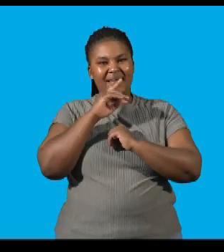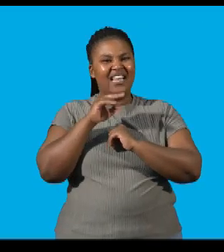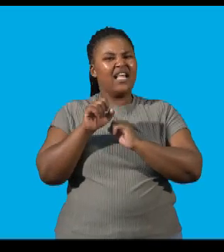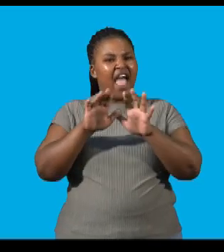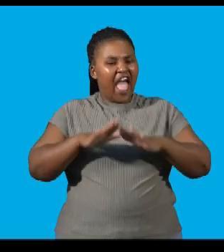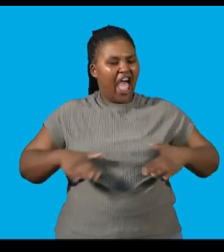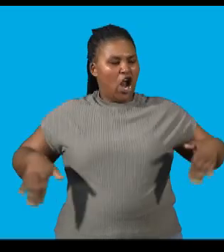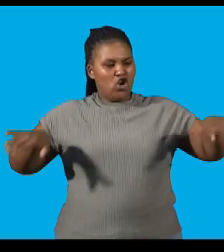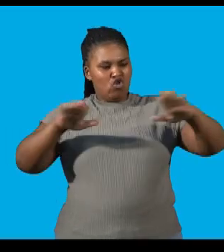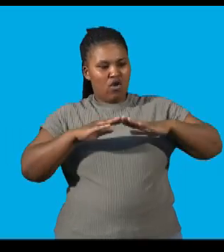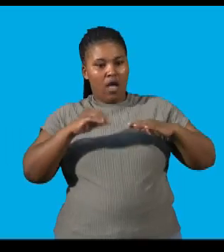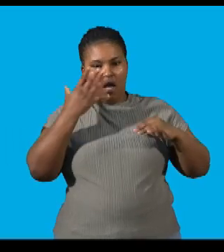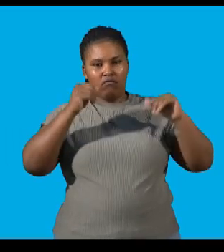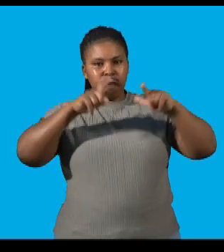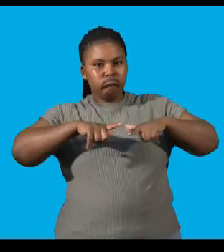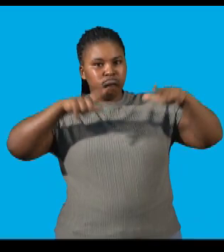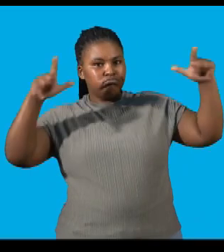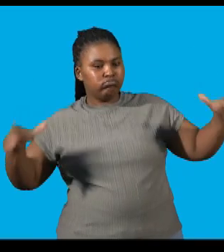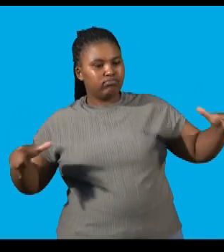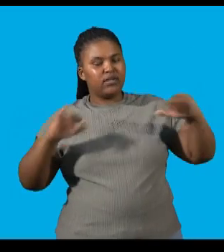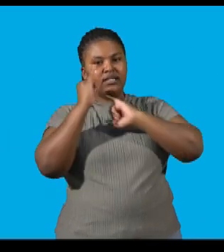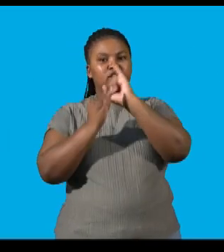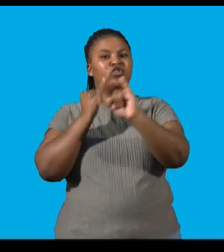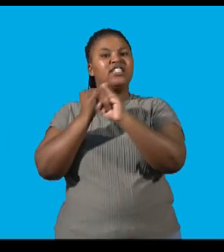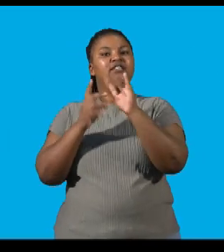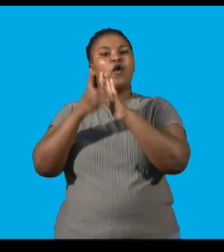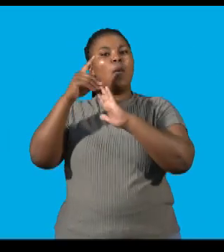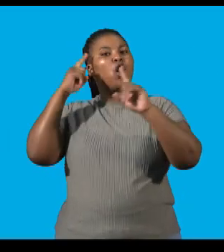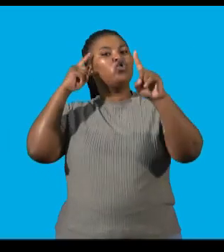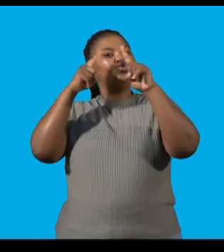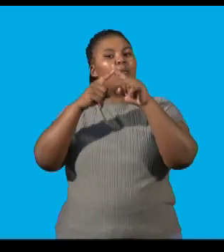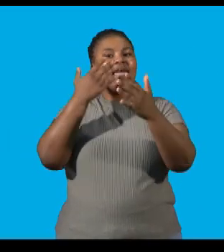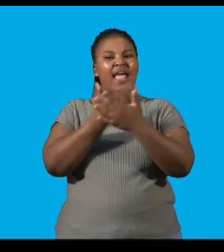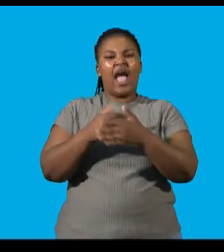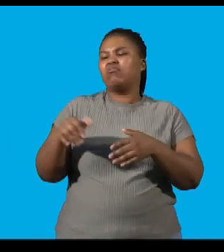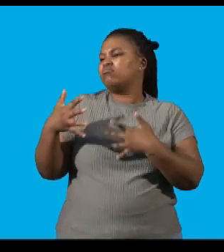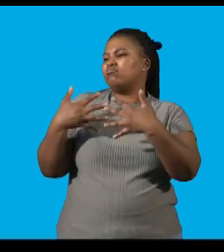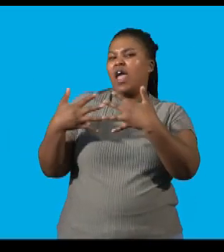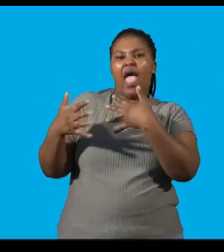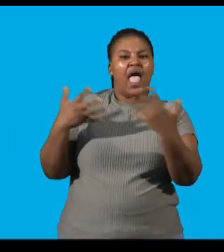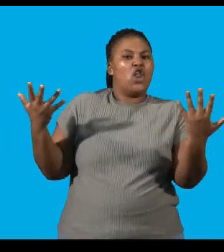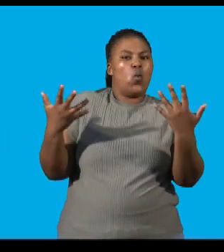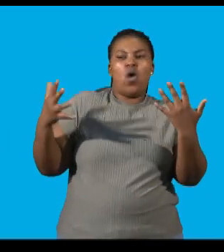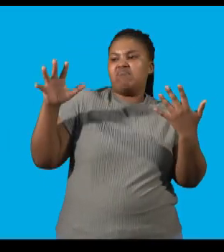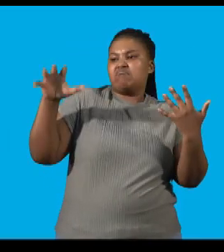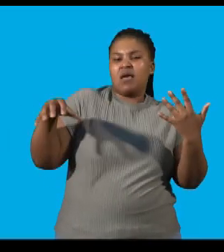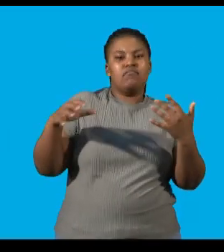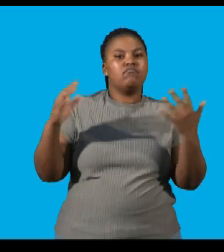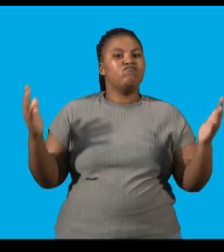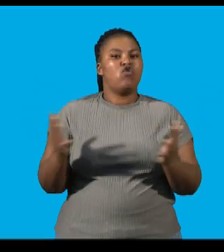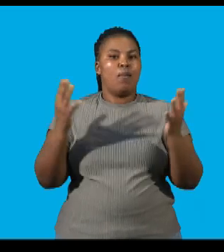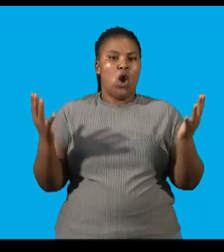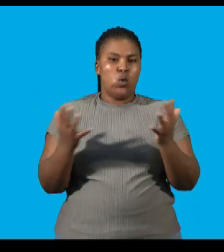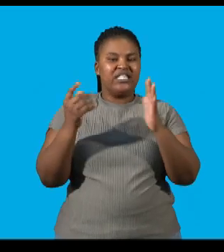is geographical areas that have a wider industrial development objective and which can be located anywhere to